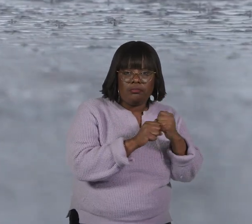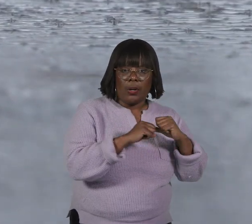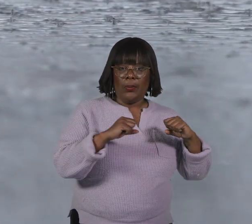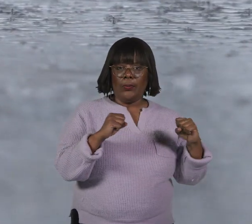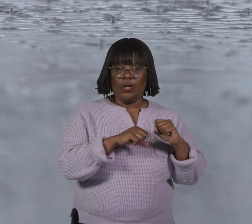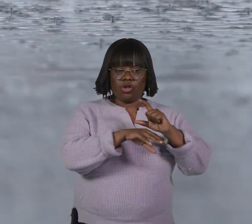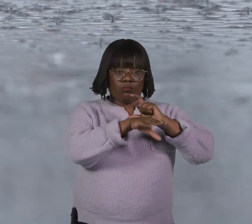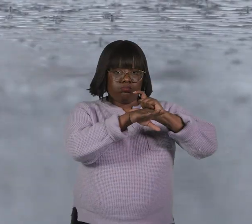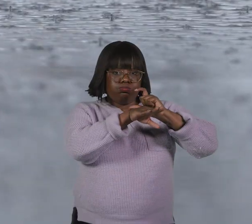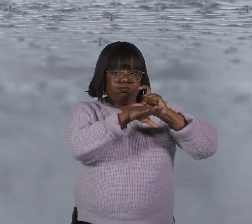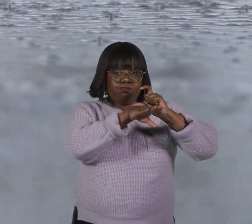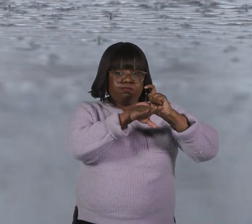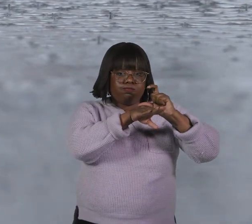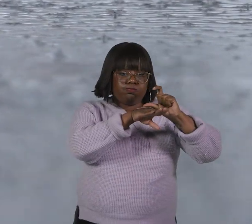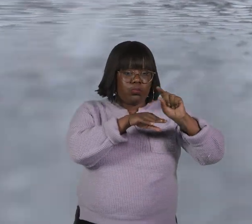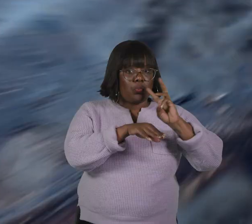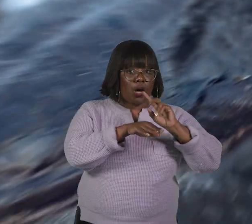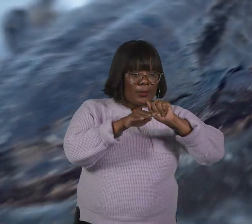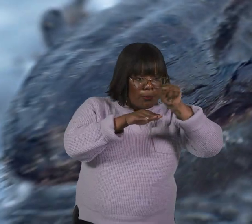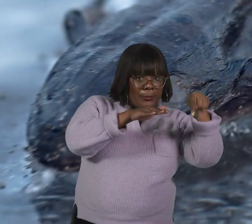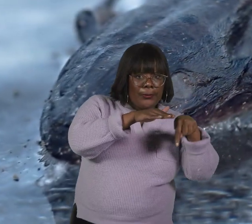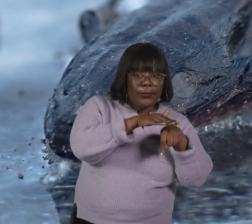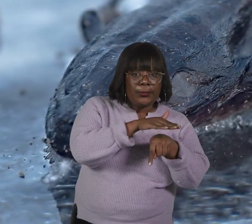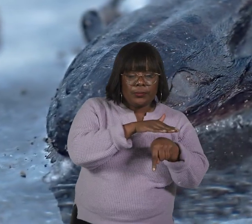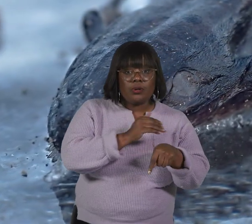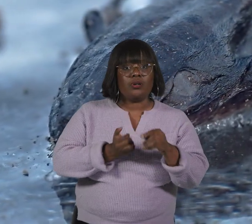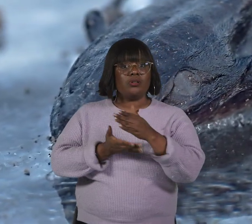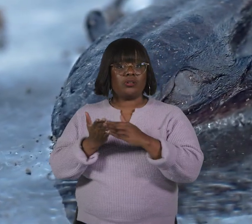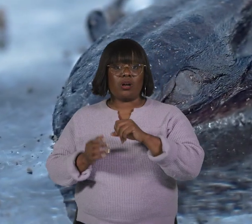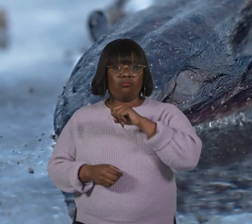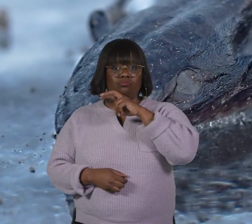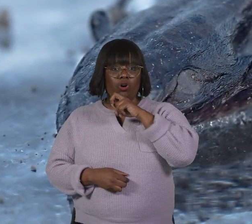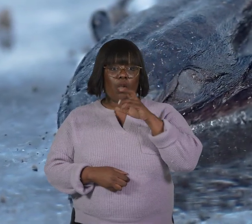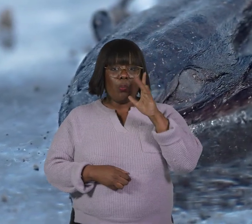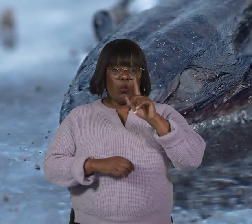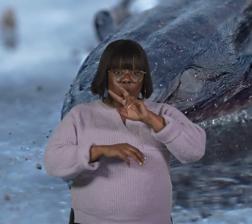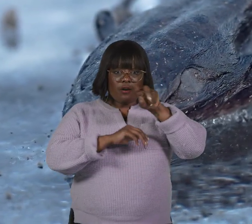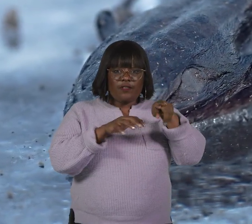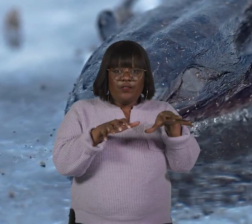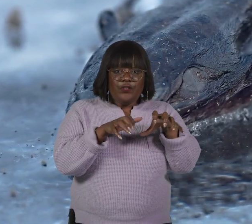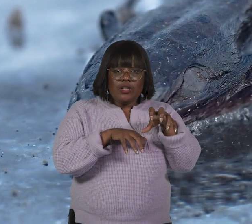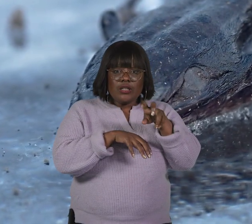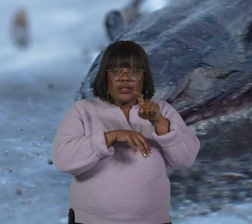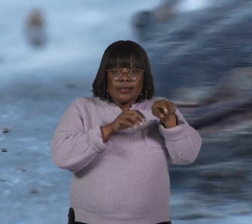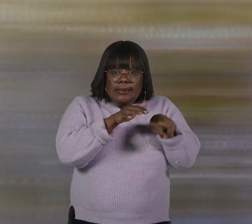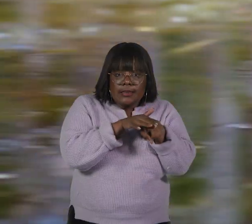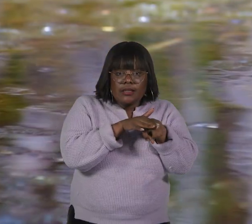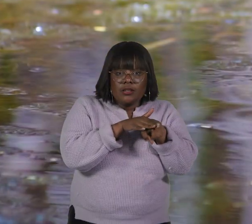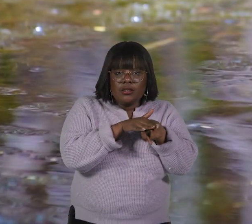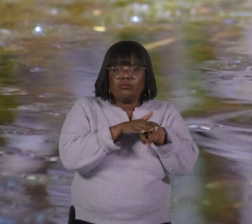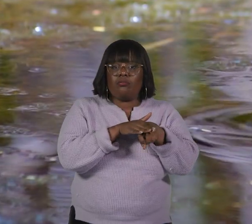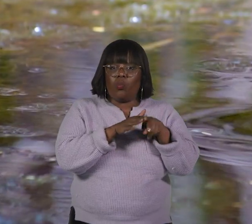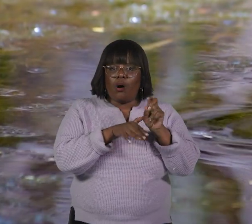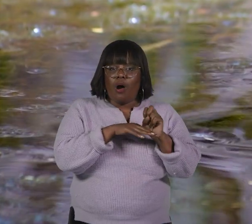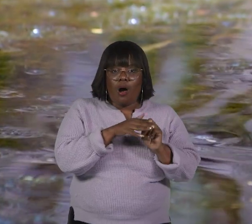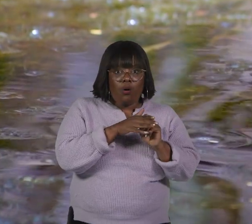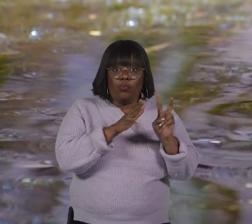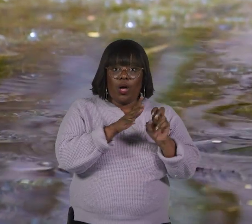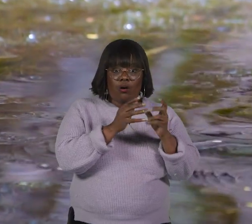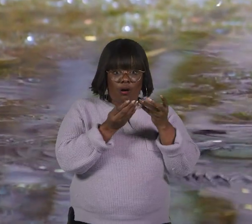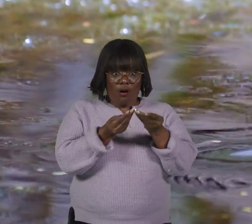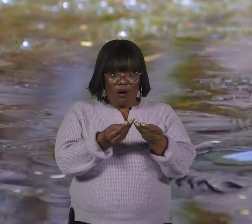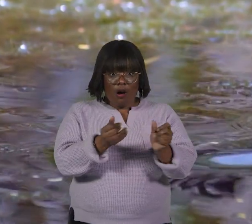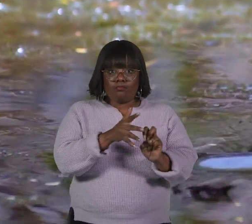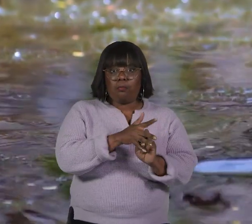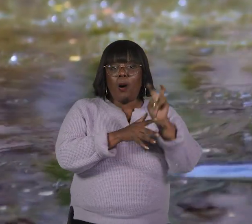winter beds at the bottom of ponds. And some can even freeze into frogsicles and hop away after